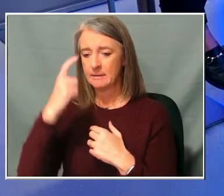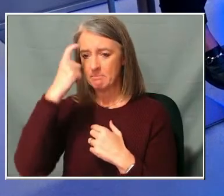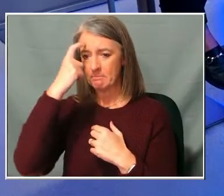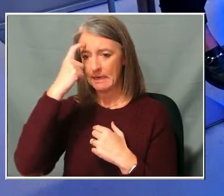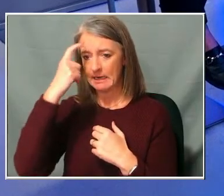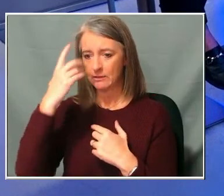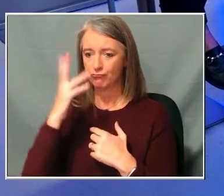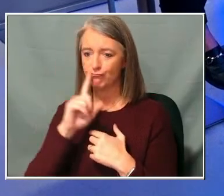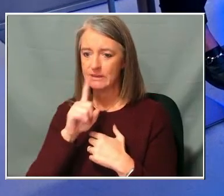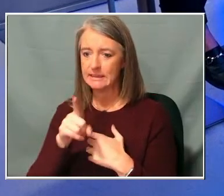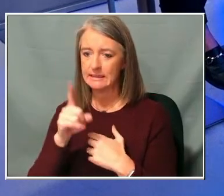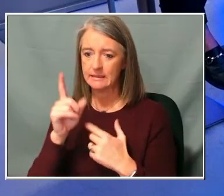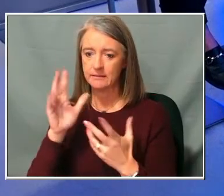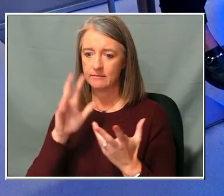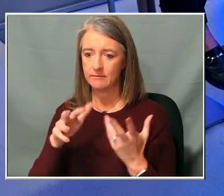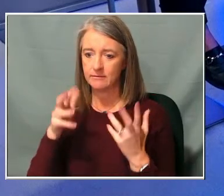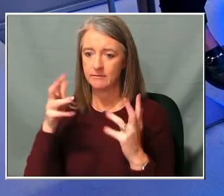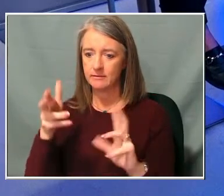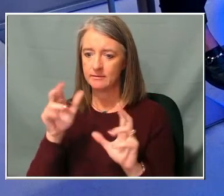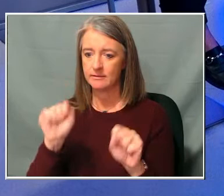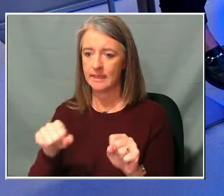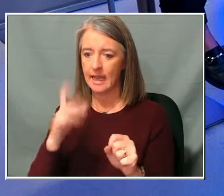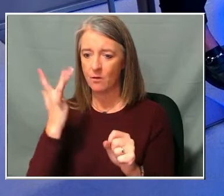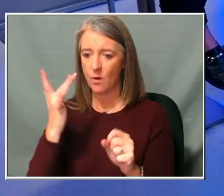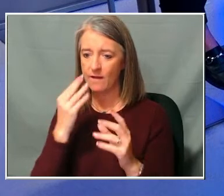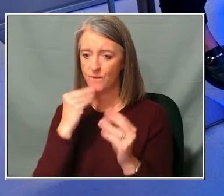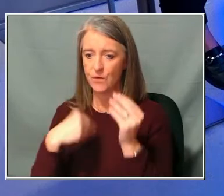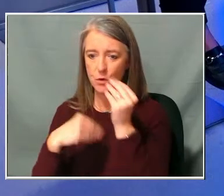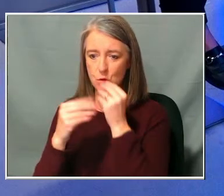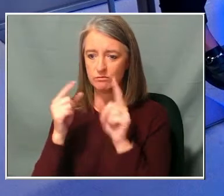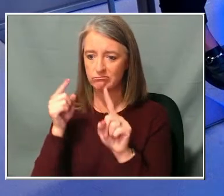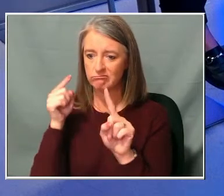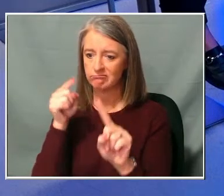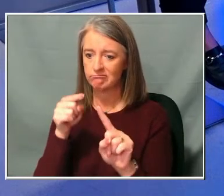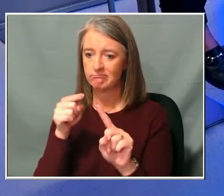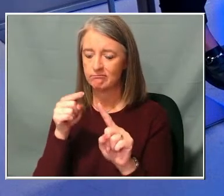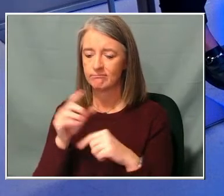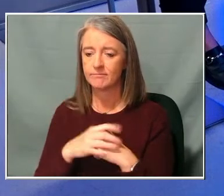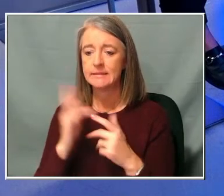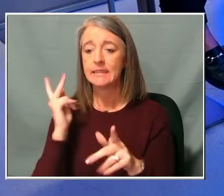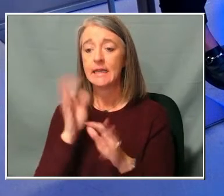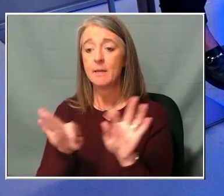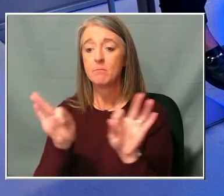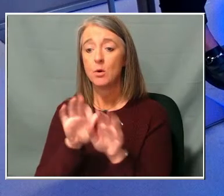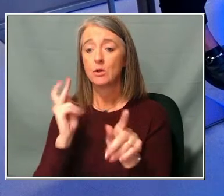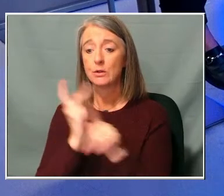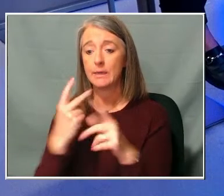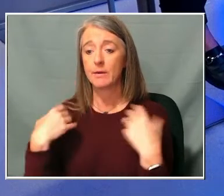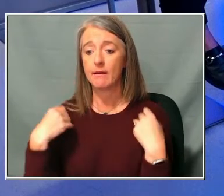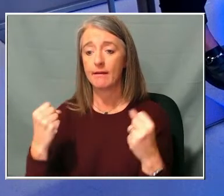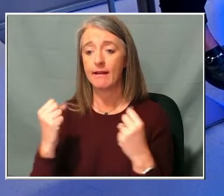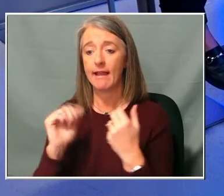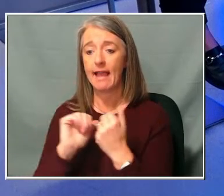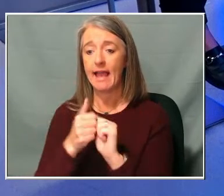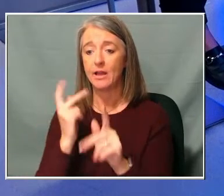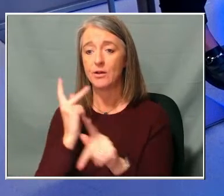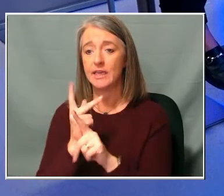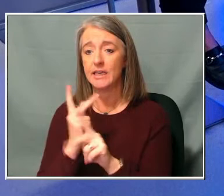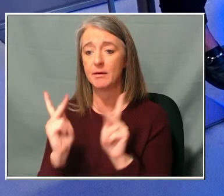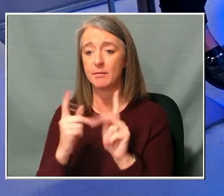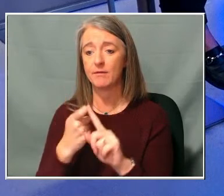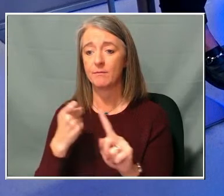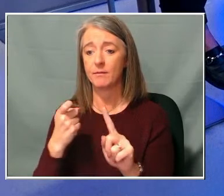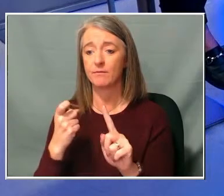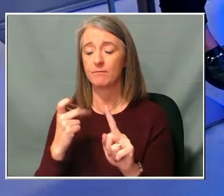body, and it's all through food. And it's so important to keep you healthy. But how do you keep people from feeling